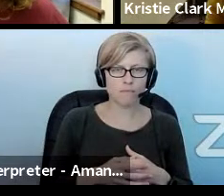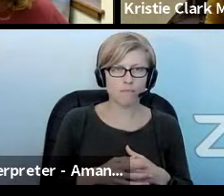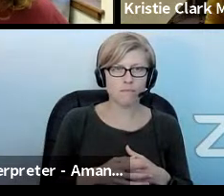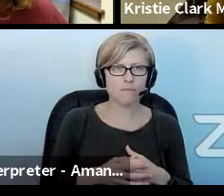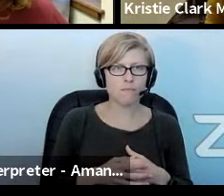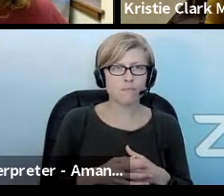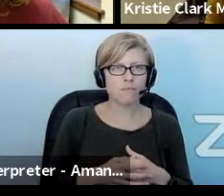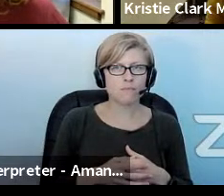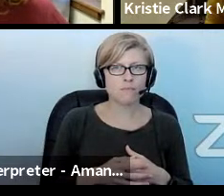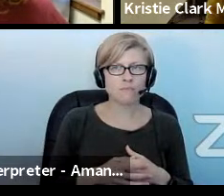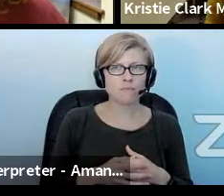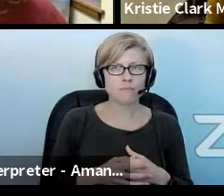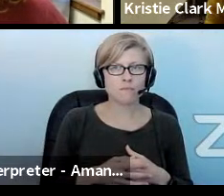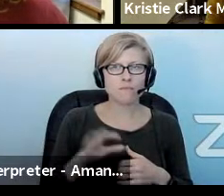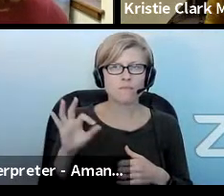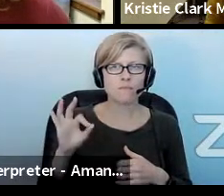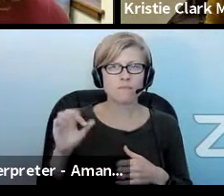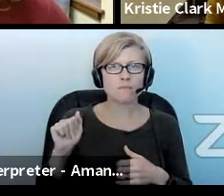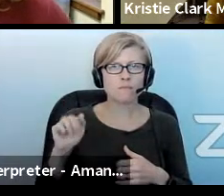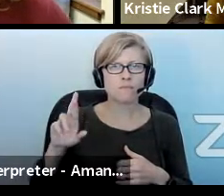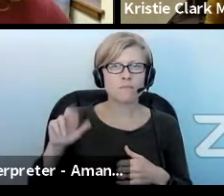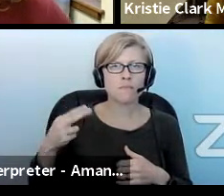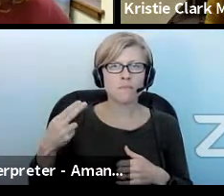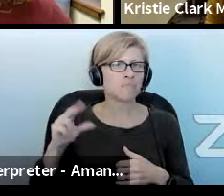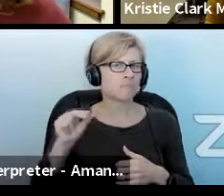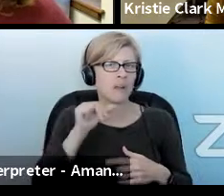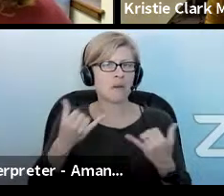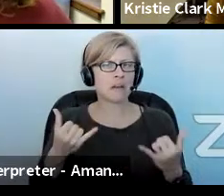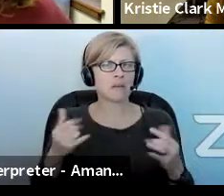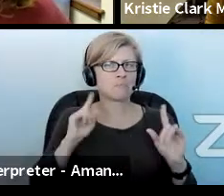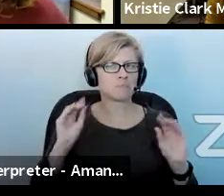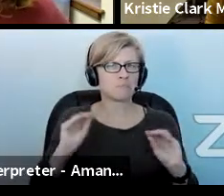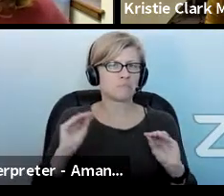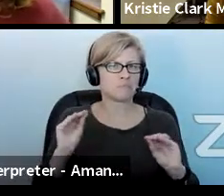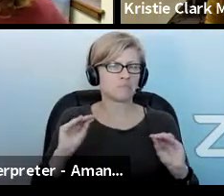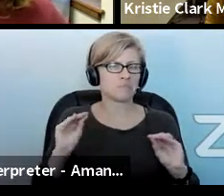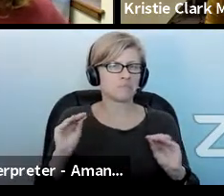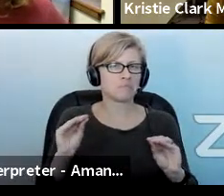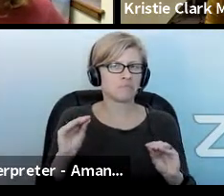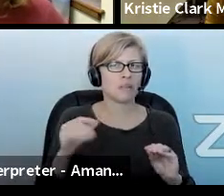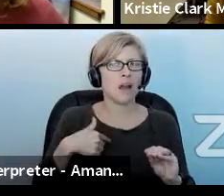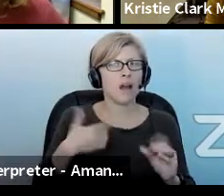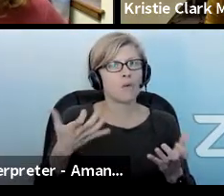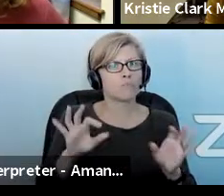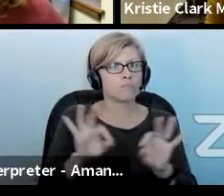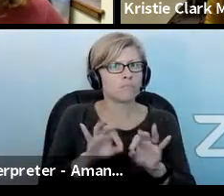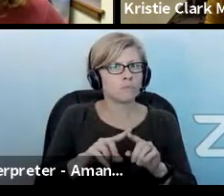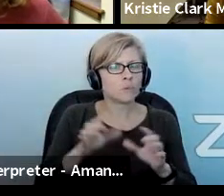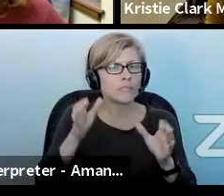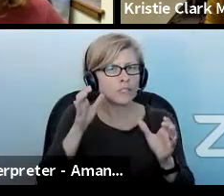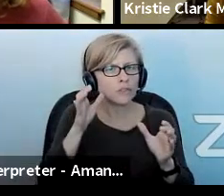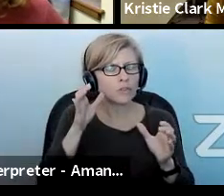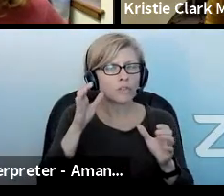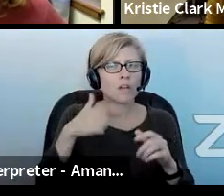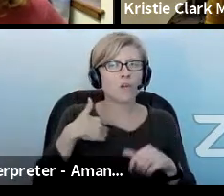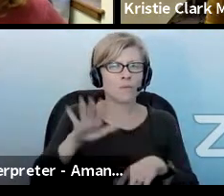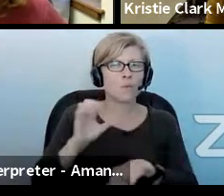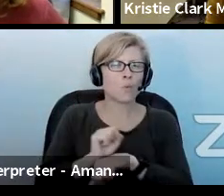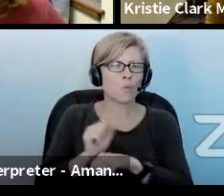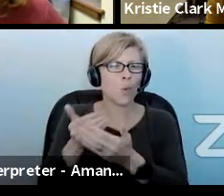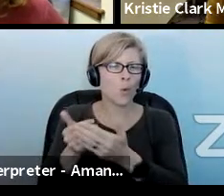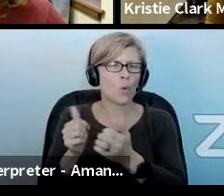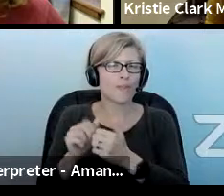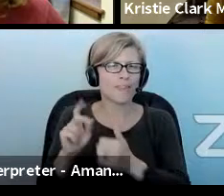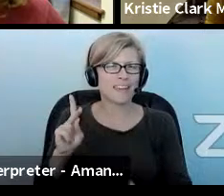Not necessarily right now, but I think that I definitely want to hear, and we've worked closely with Kimber because